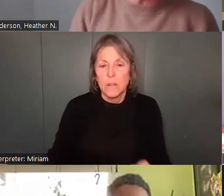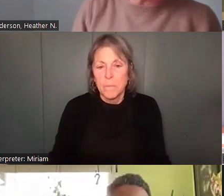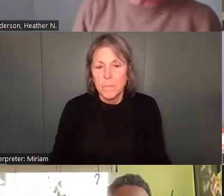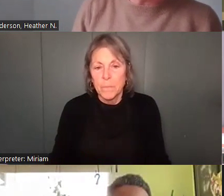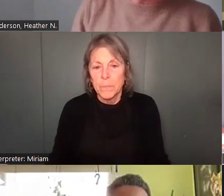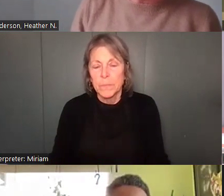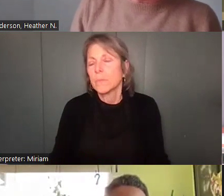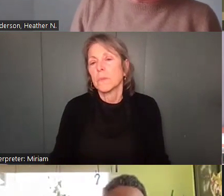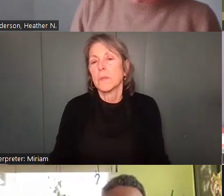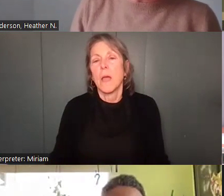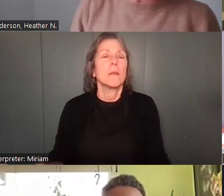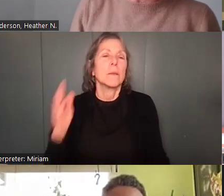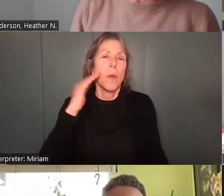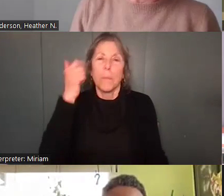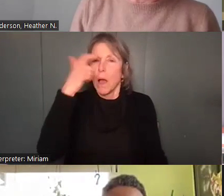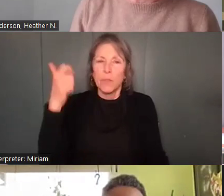going to,